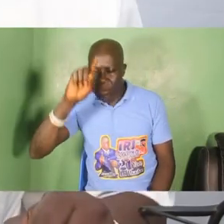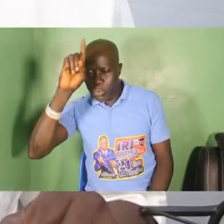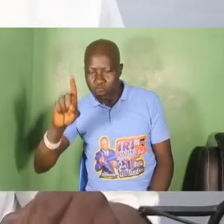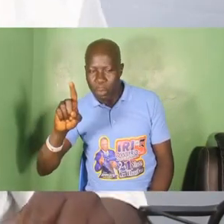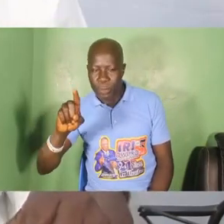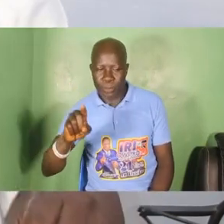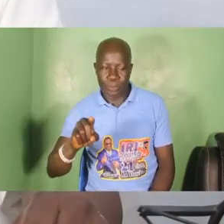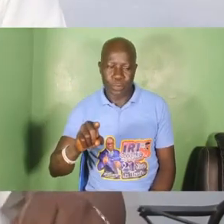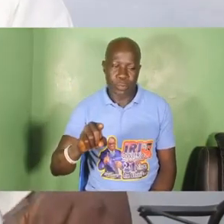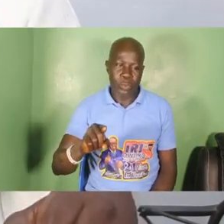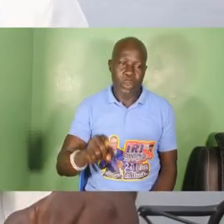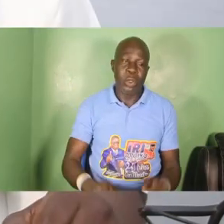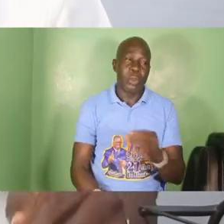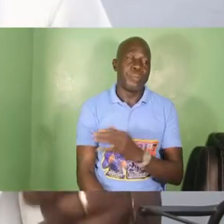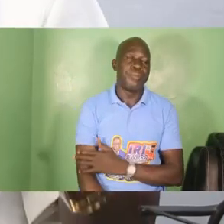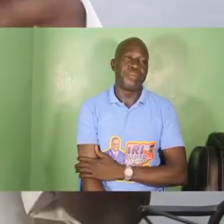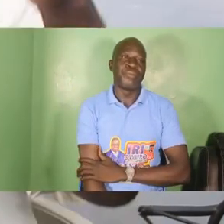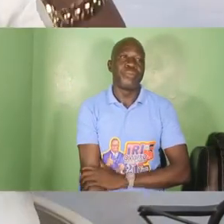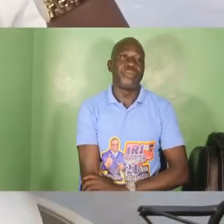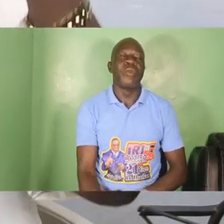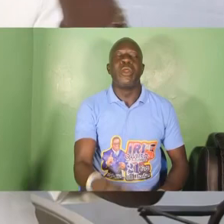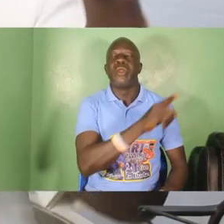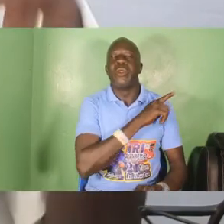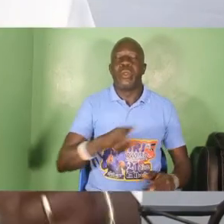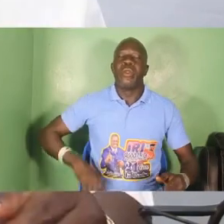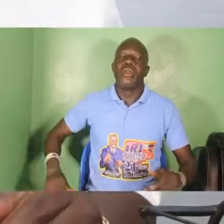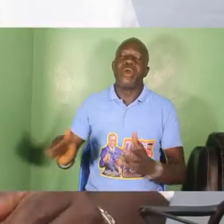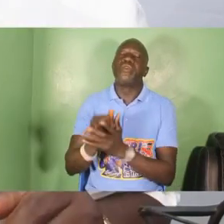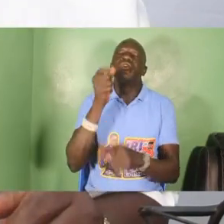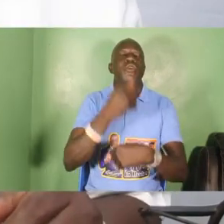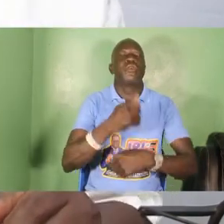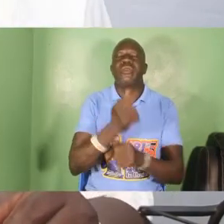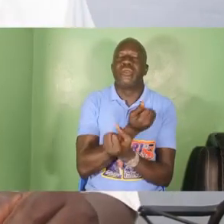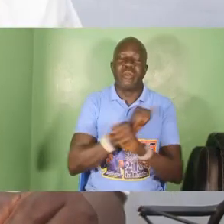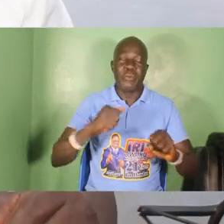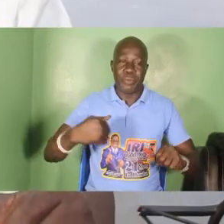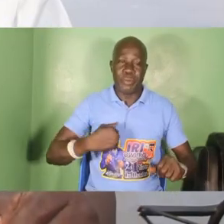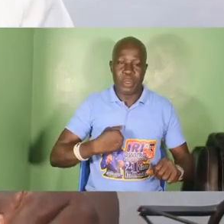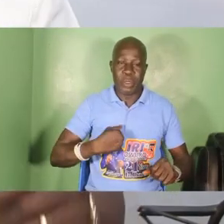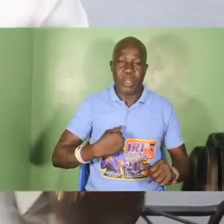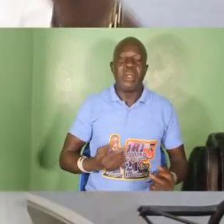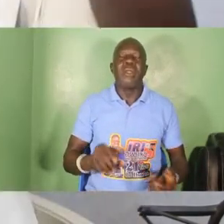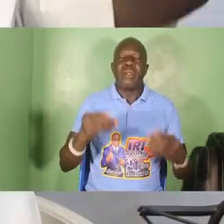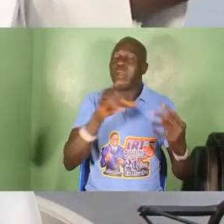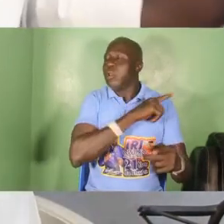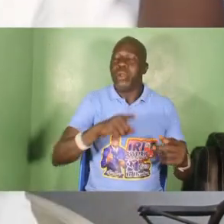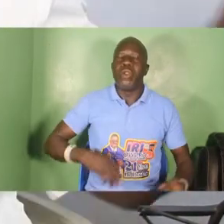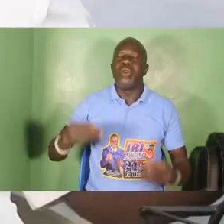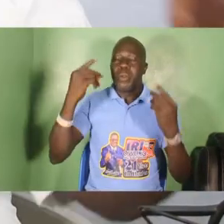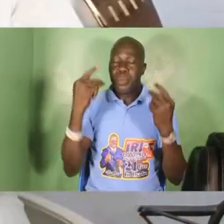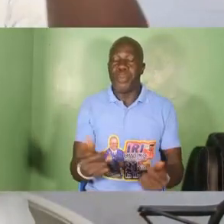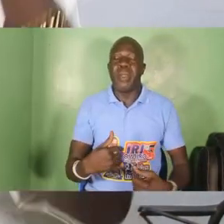this one. Yes. Olorun yara gba mi. Olorun yara gba. Oluwa gba mi. Yes. Oluwa yara lati ran mi lowo. Oluwa